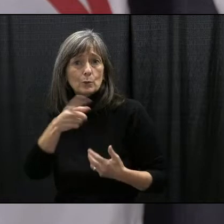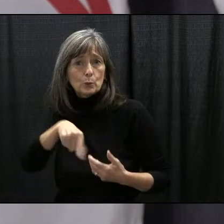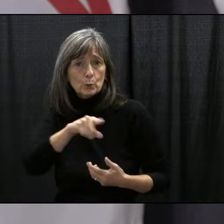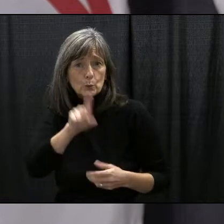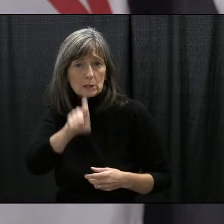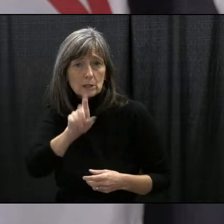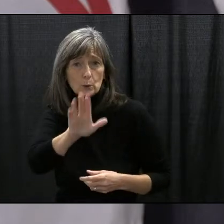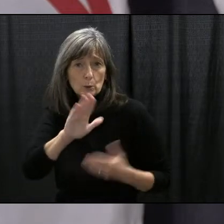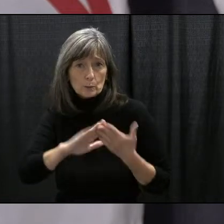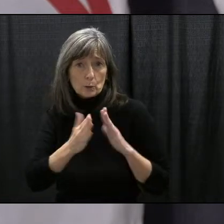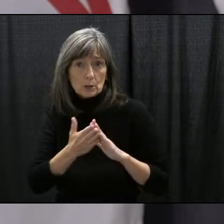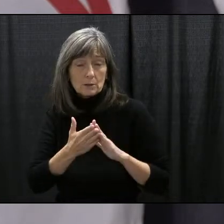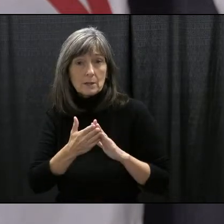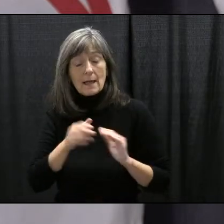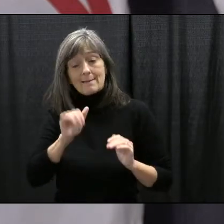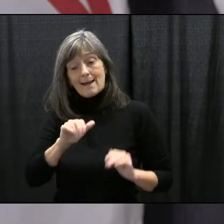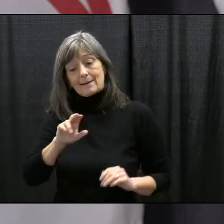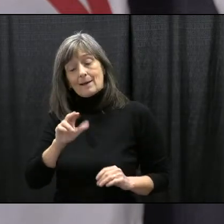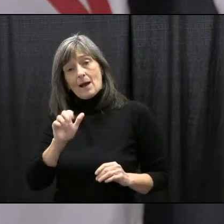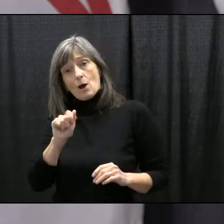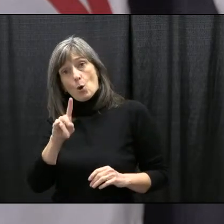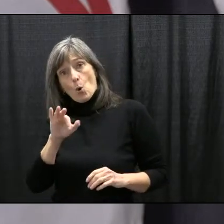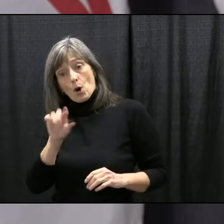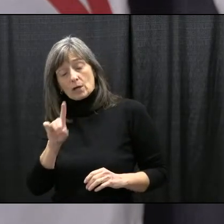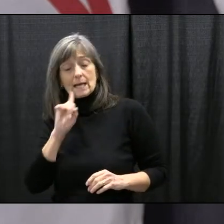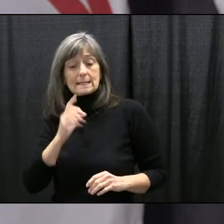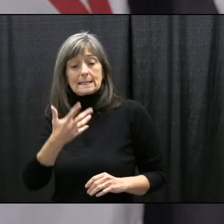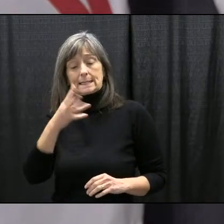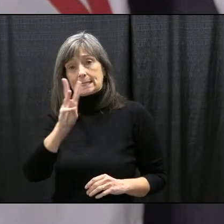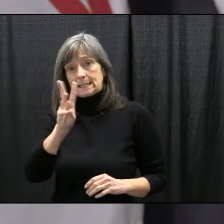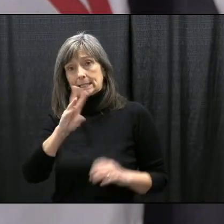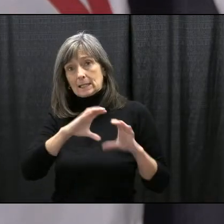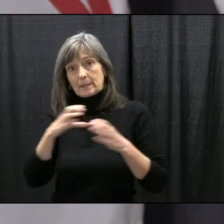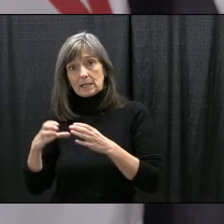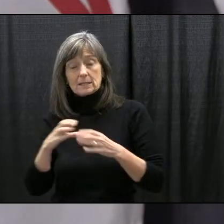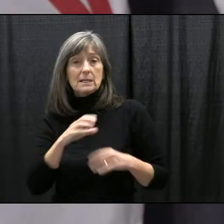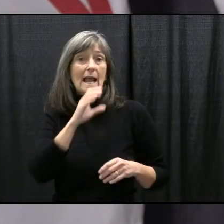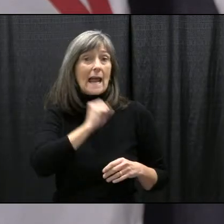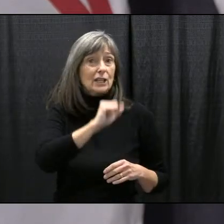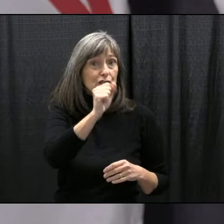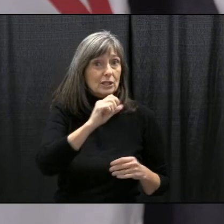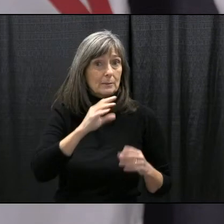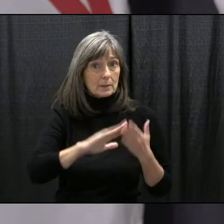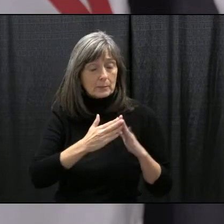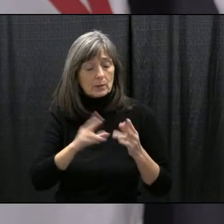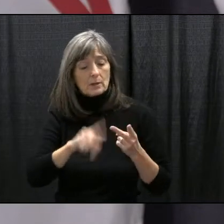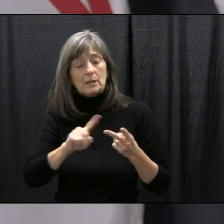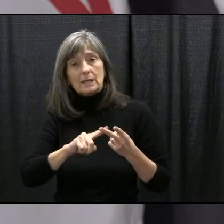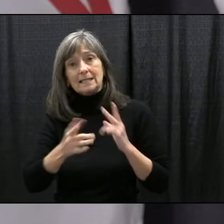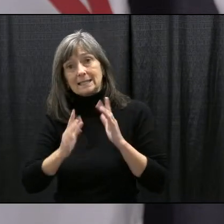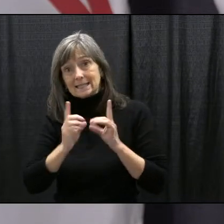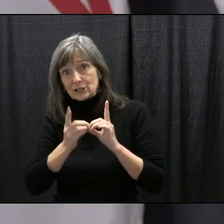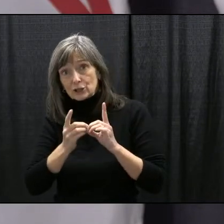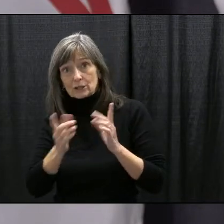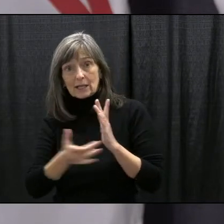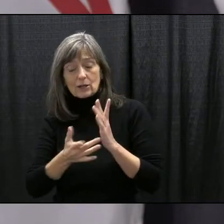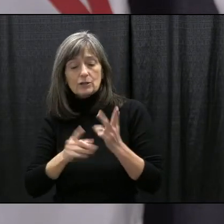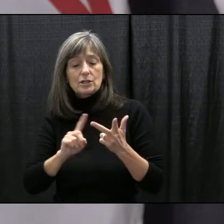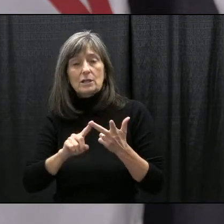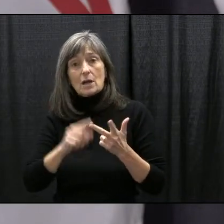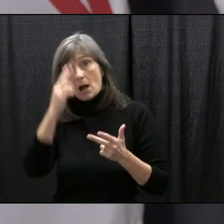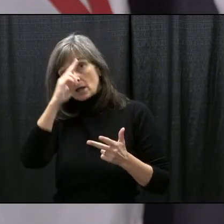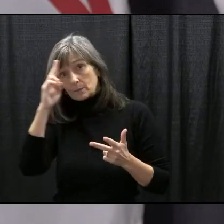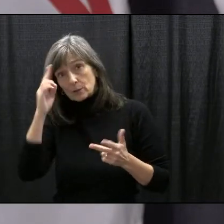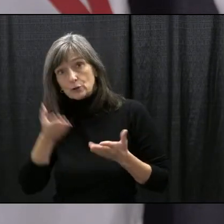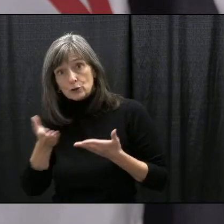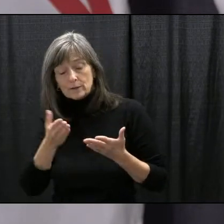It's comprised of 6 committees, one on ageing population, digital technology, hospital services,